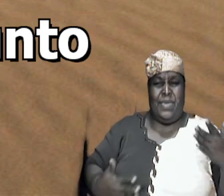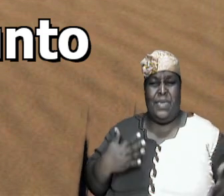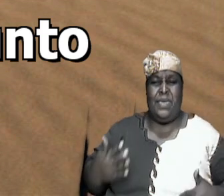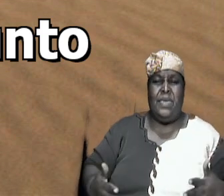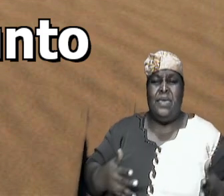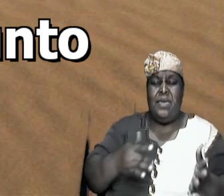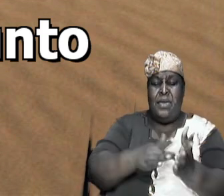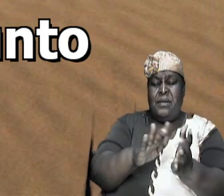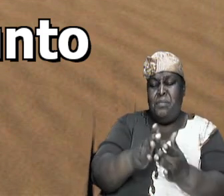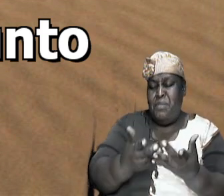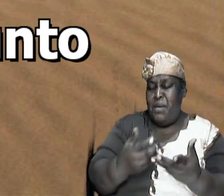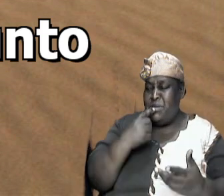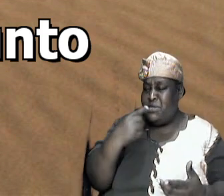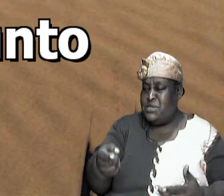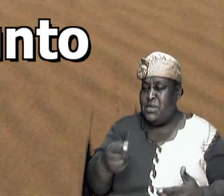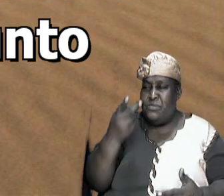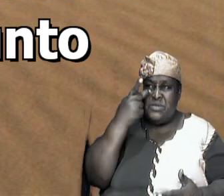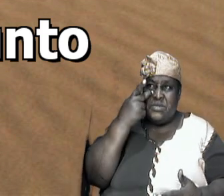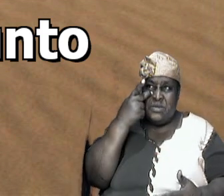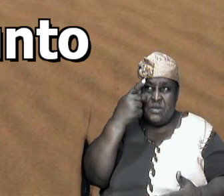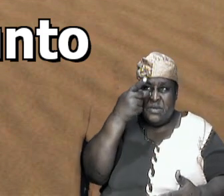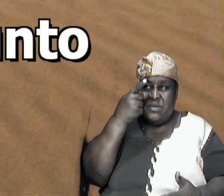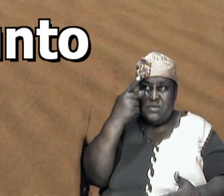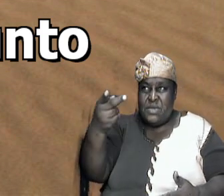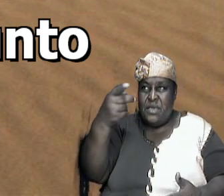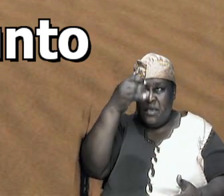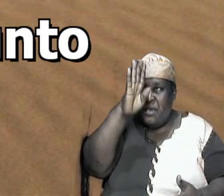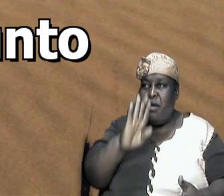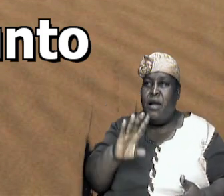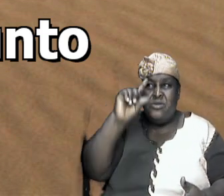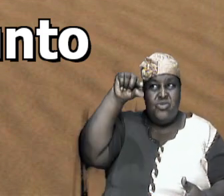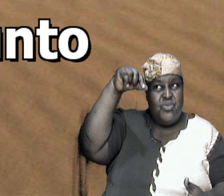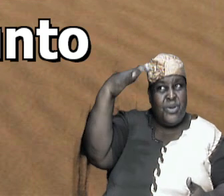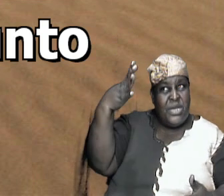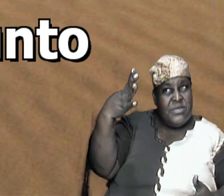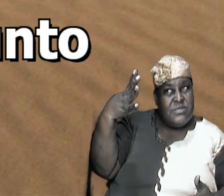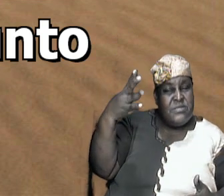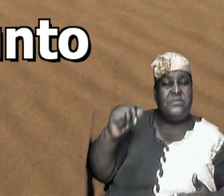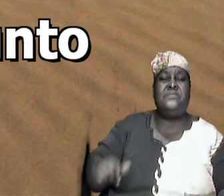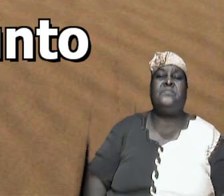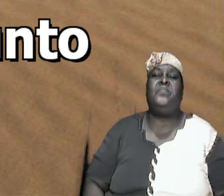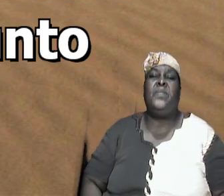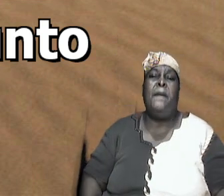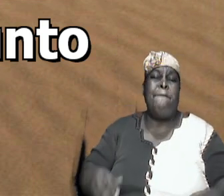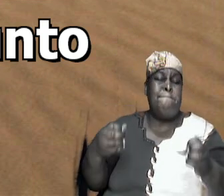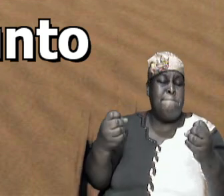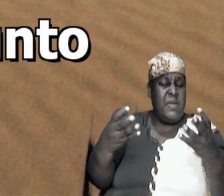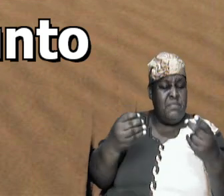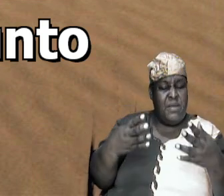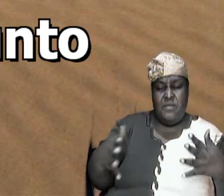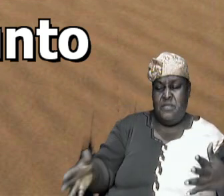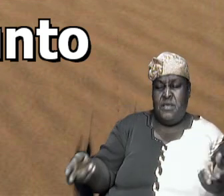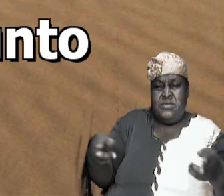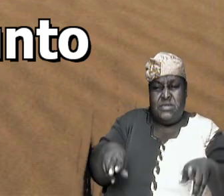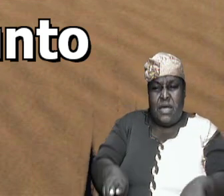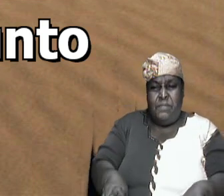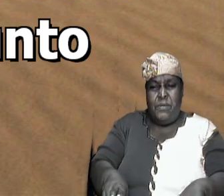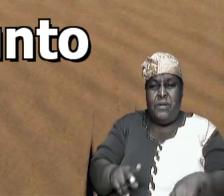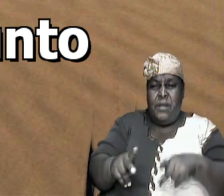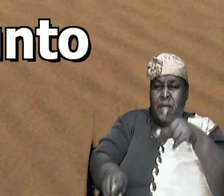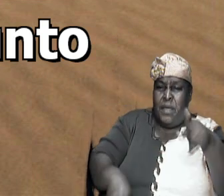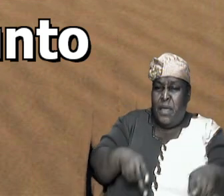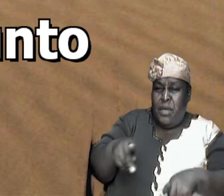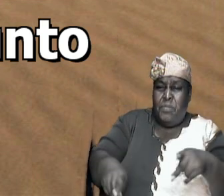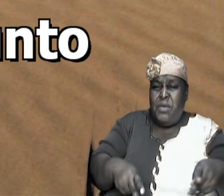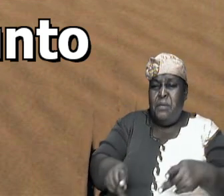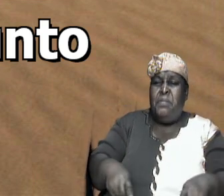had seen the grace of God. So obviously there was a lot happening there. People were probably